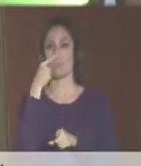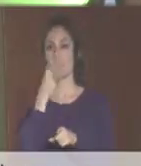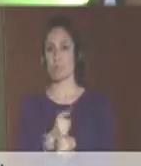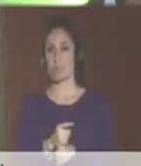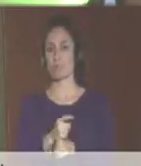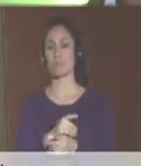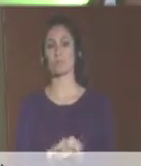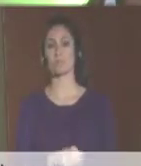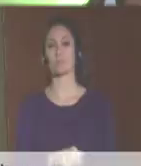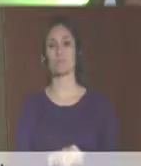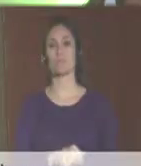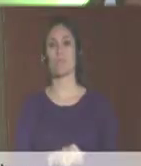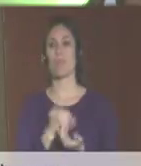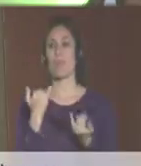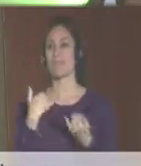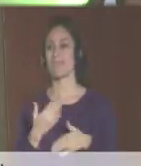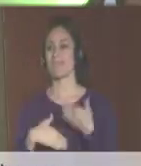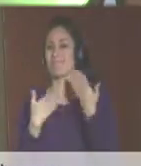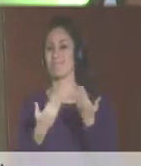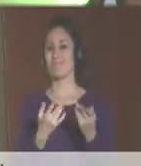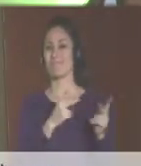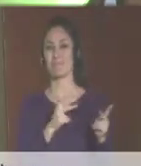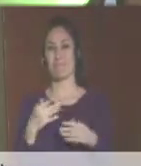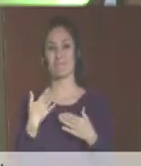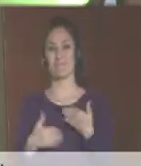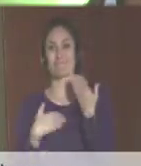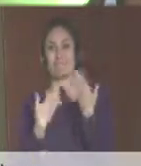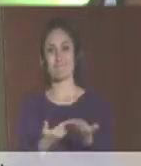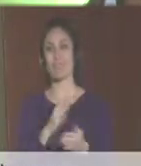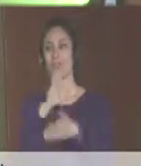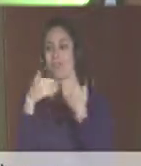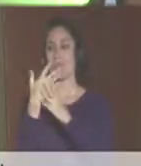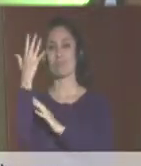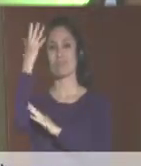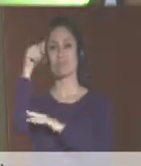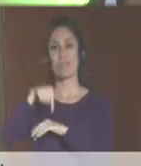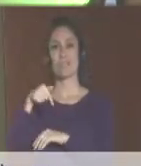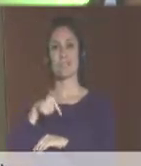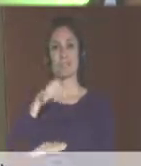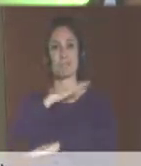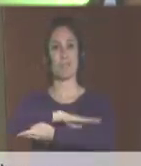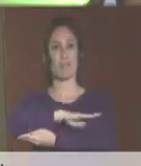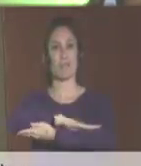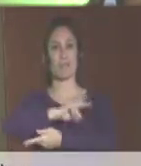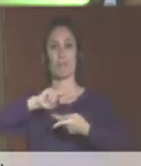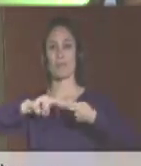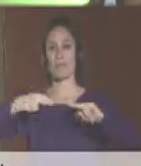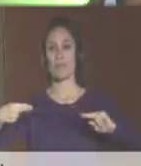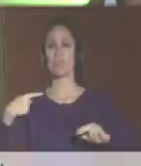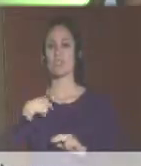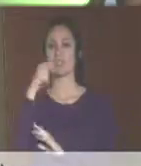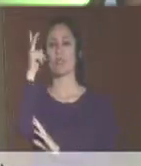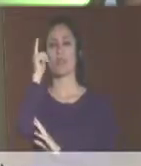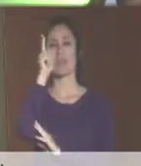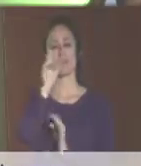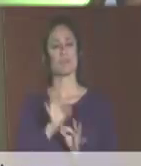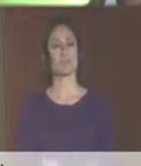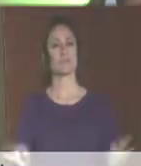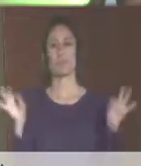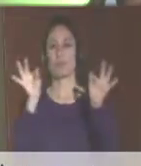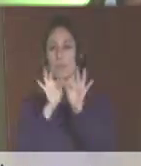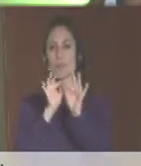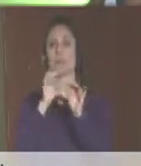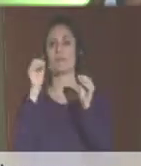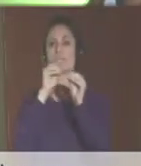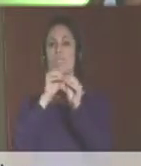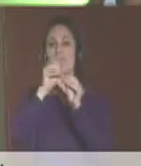these experiences, as the ones that we have shared today and the ones that I'm sure we will discuss throughout this meeting of this regional